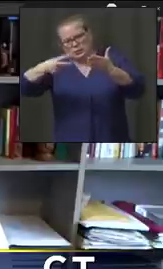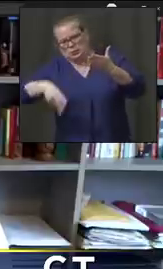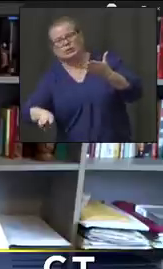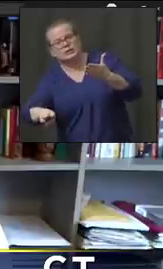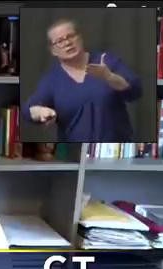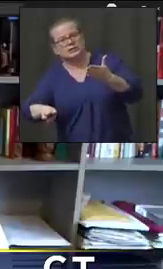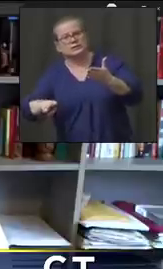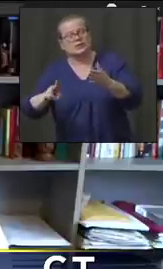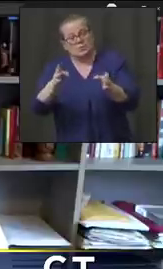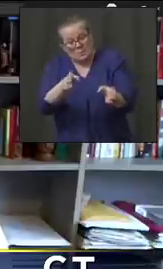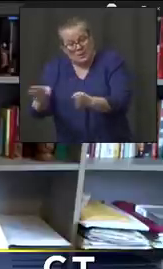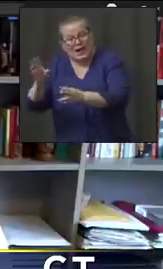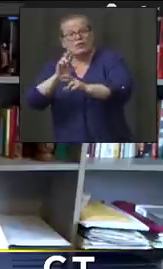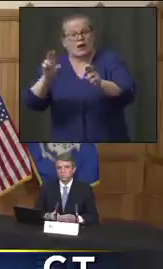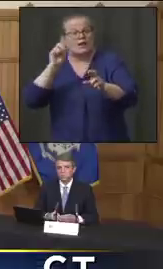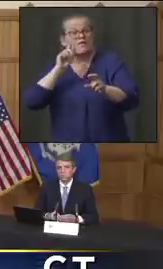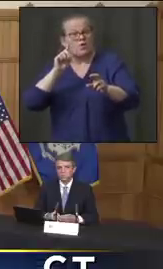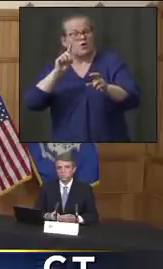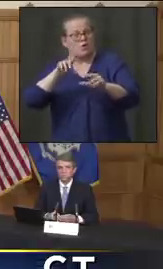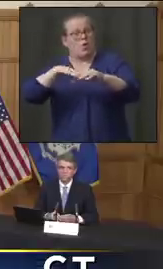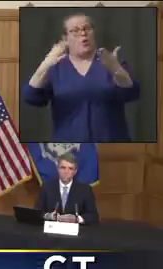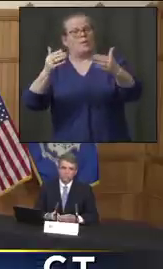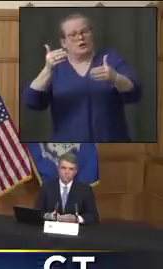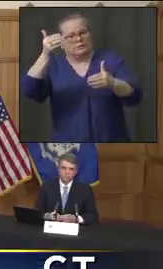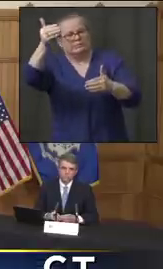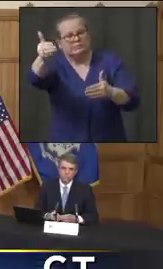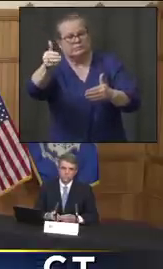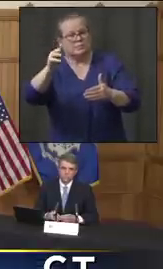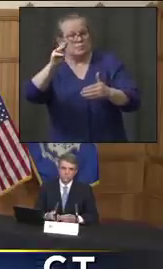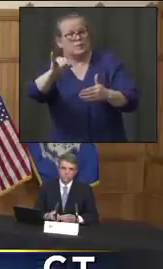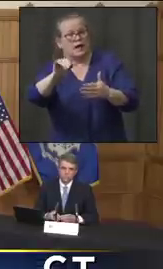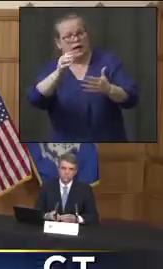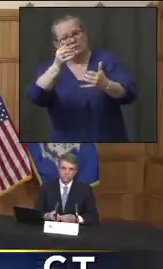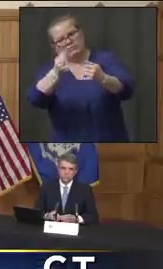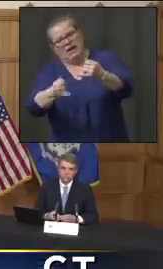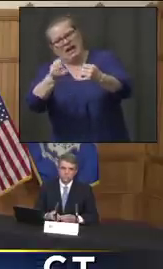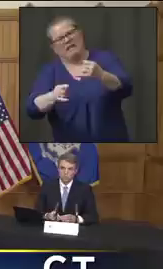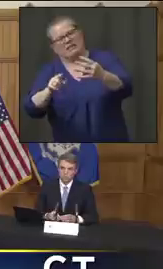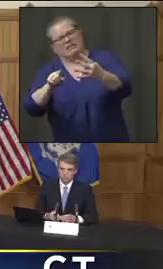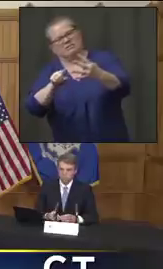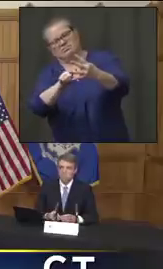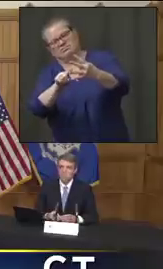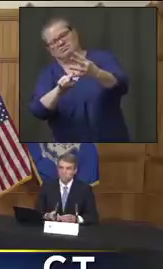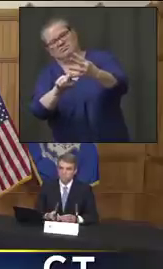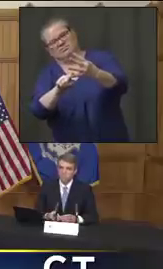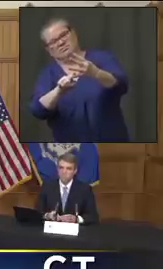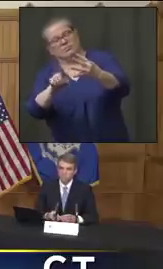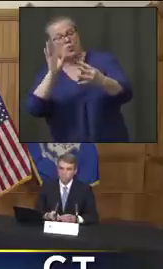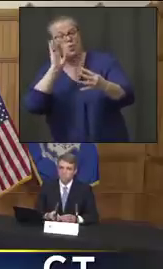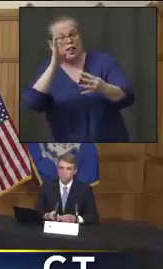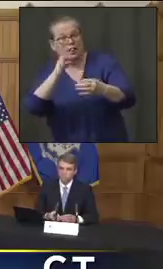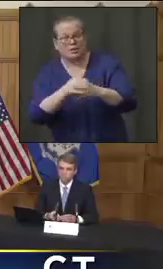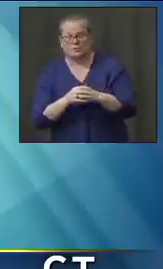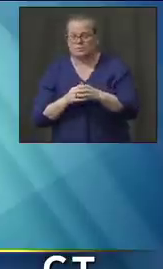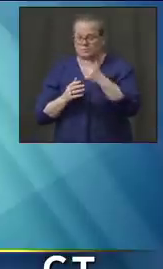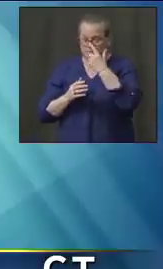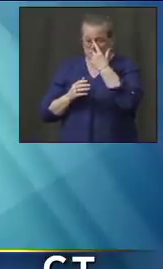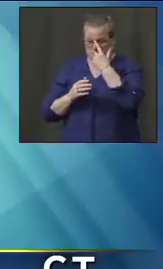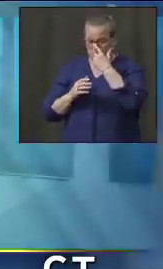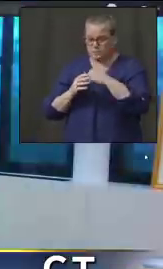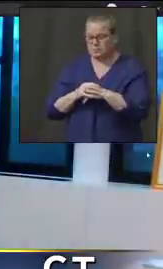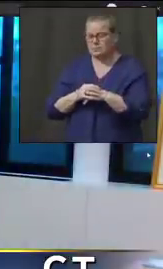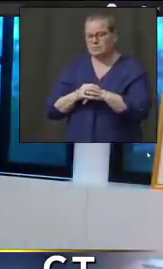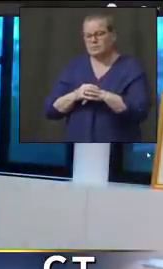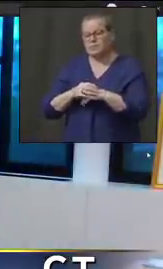Connecticut. I think the good news is that a lot of the businesses have done a lot of this work already. Many office,